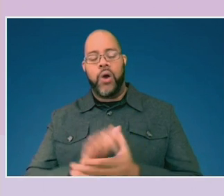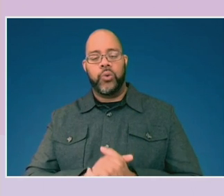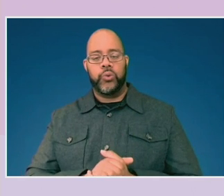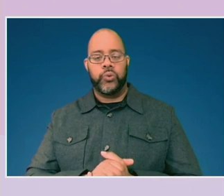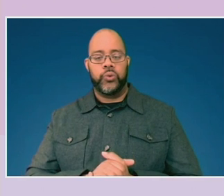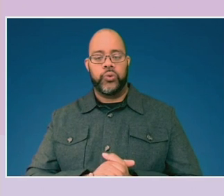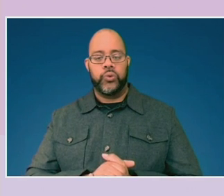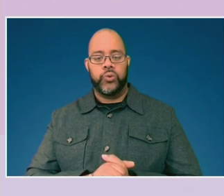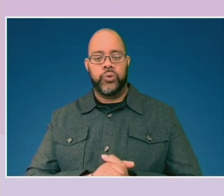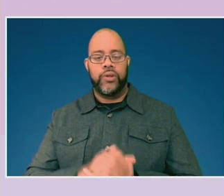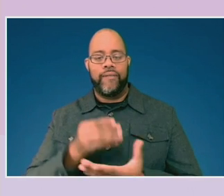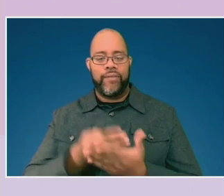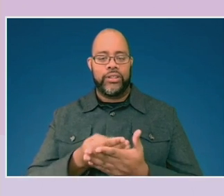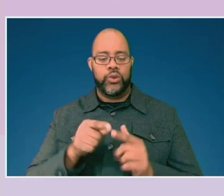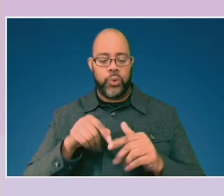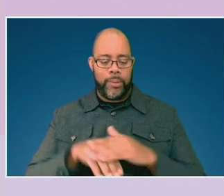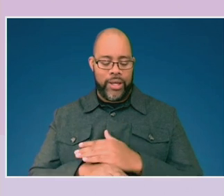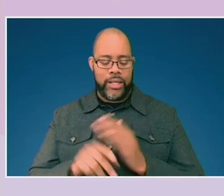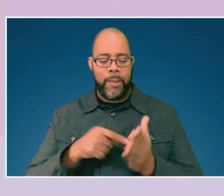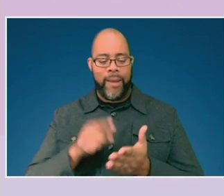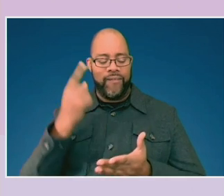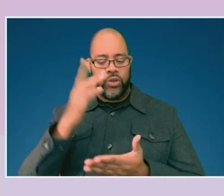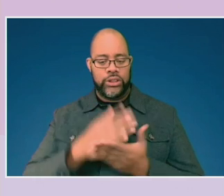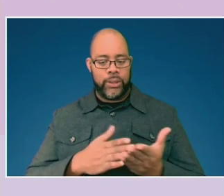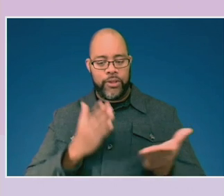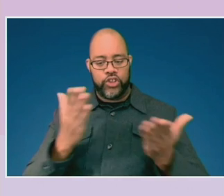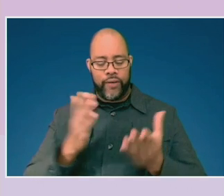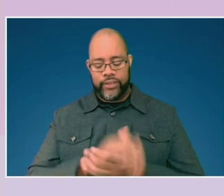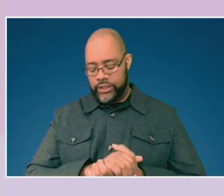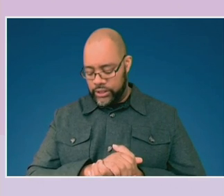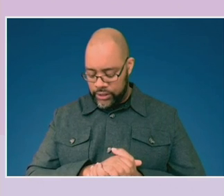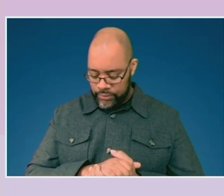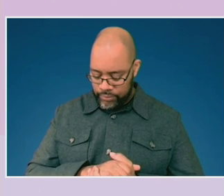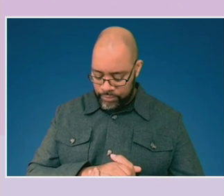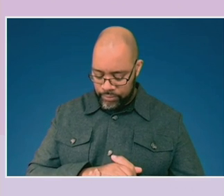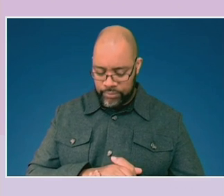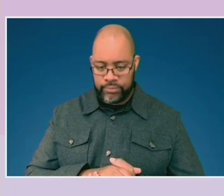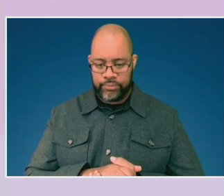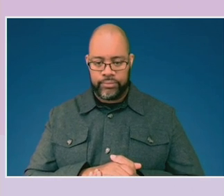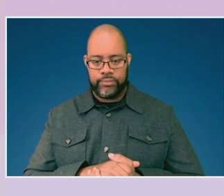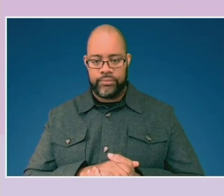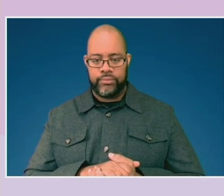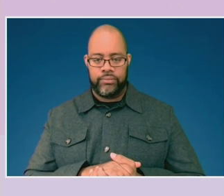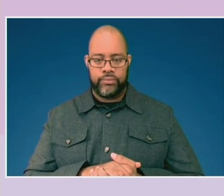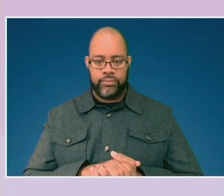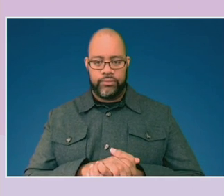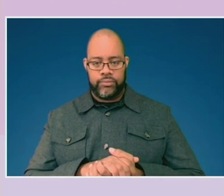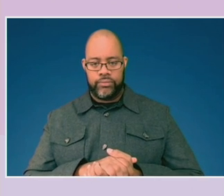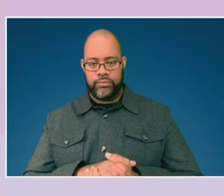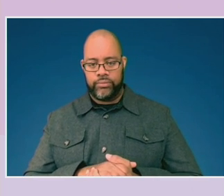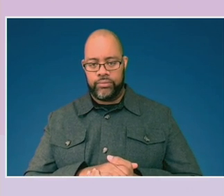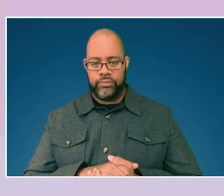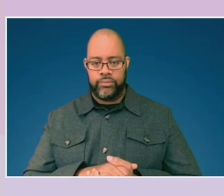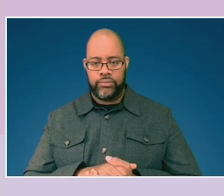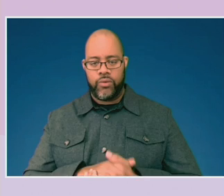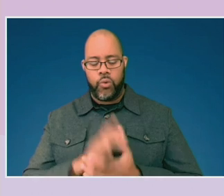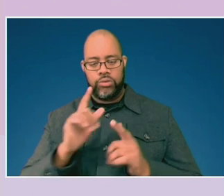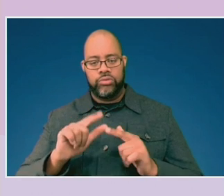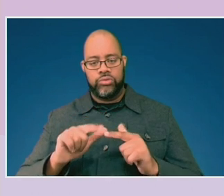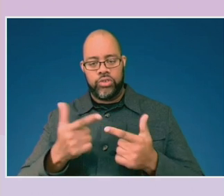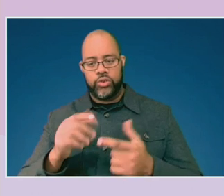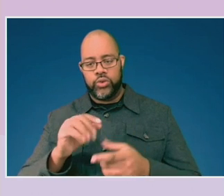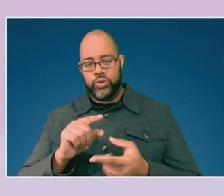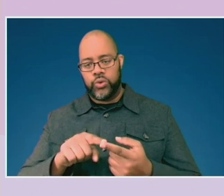that allows some funding to come in to pay for some of those services. Absolutely. That's great to hear. I'm going to turn to Liza in